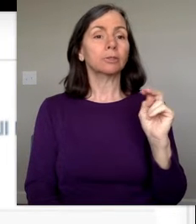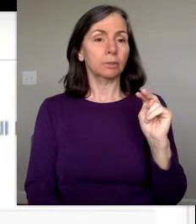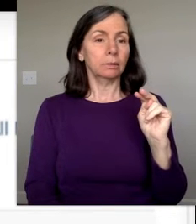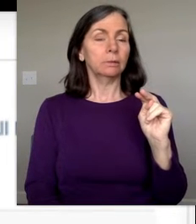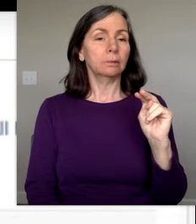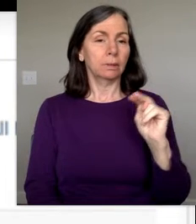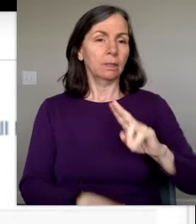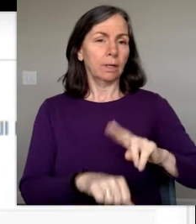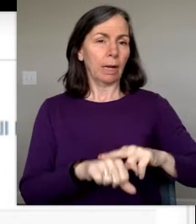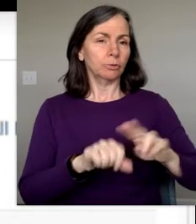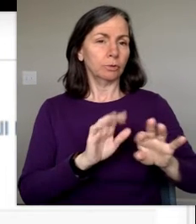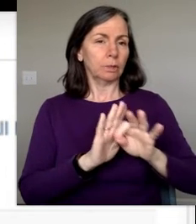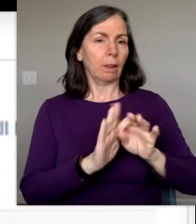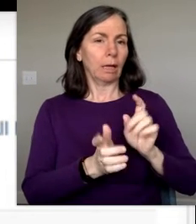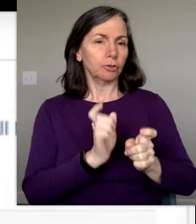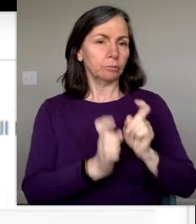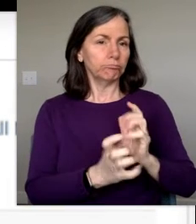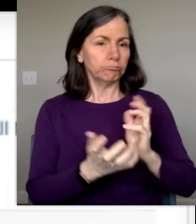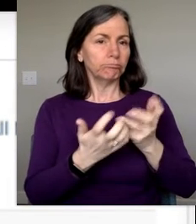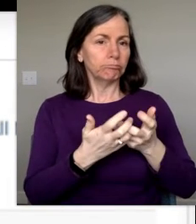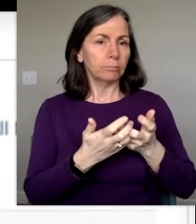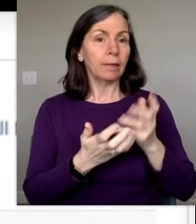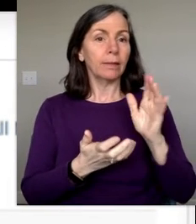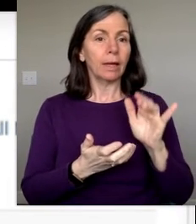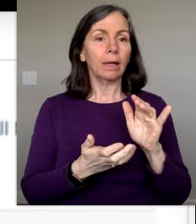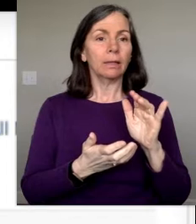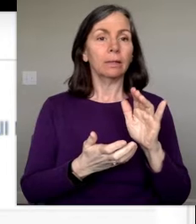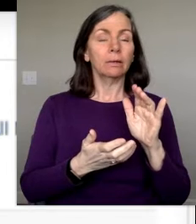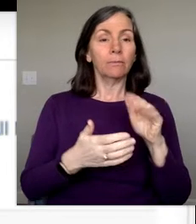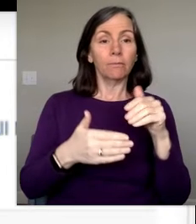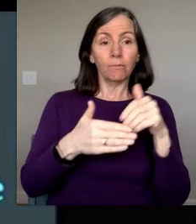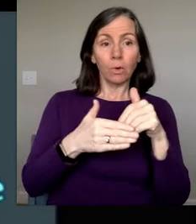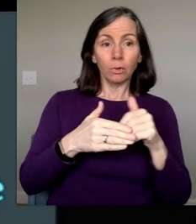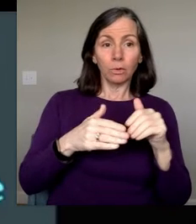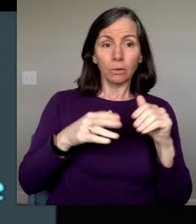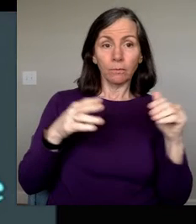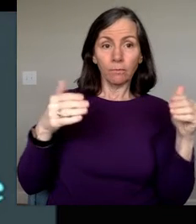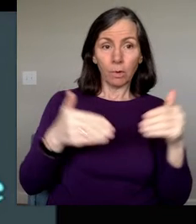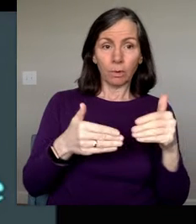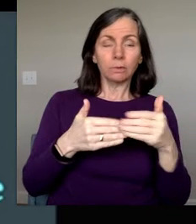that folder for future activities.